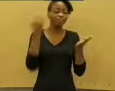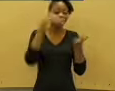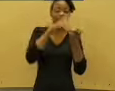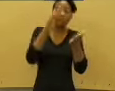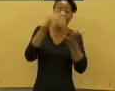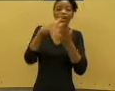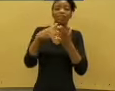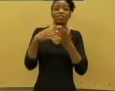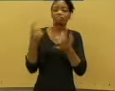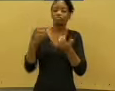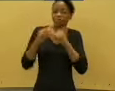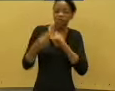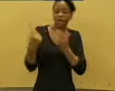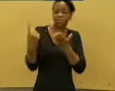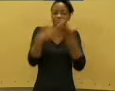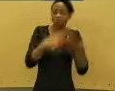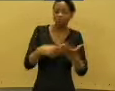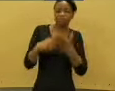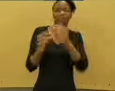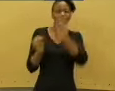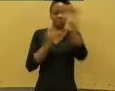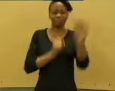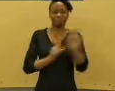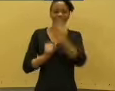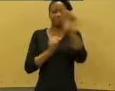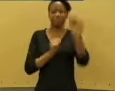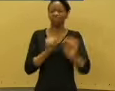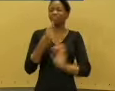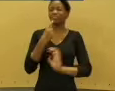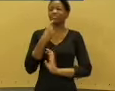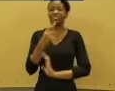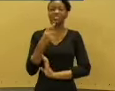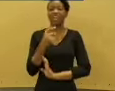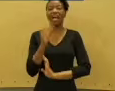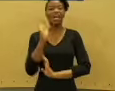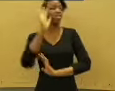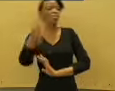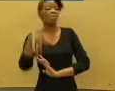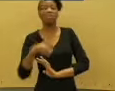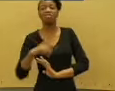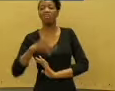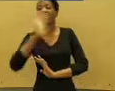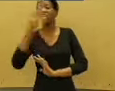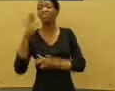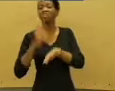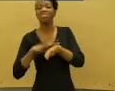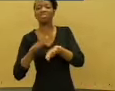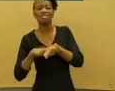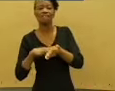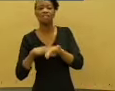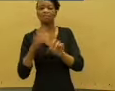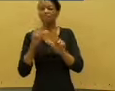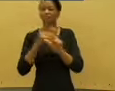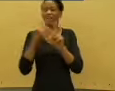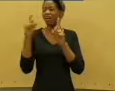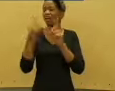like, no, like, deal with that stuff in your spare time, you know. And I'm sure the culture hasn't changed that much in the last